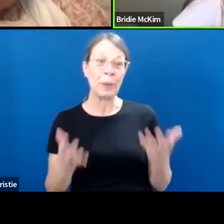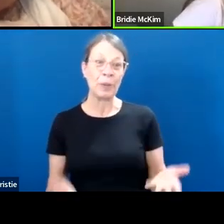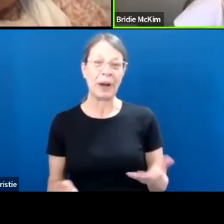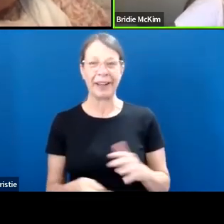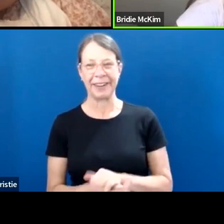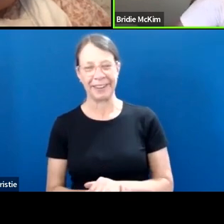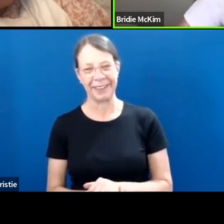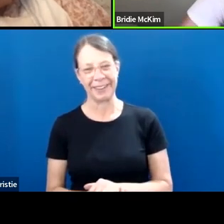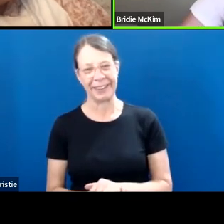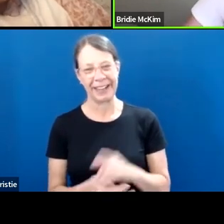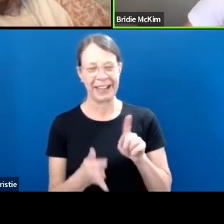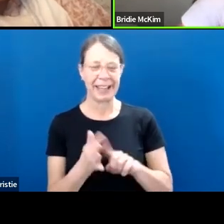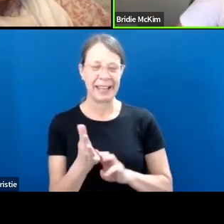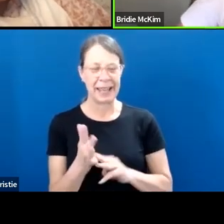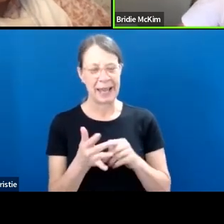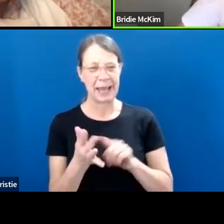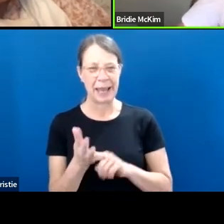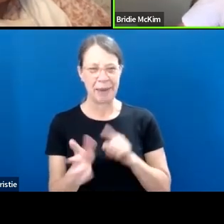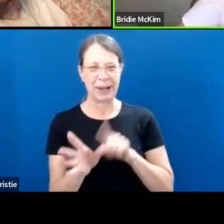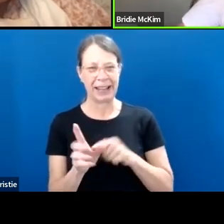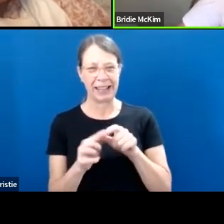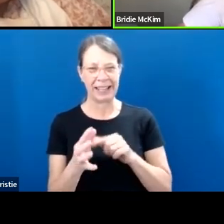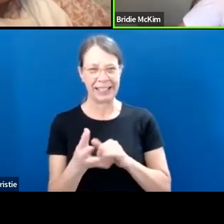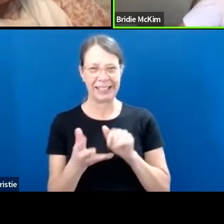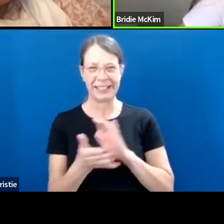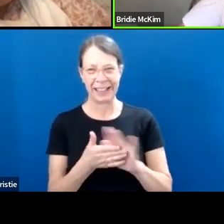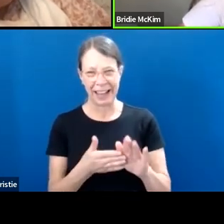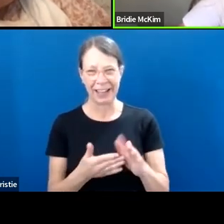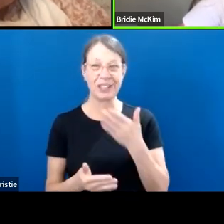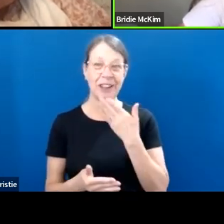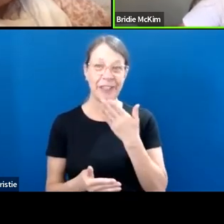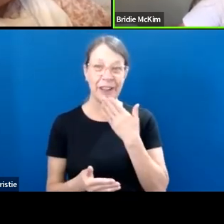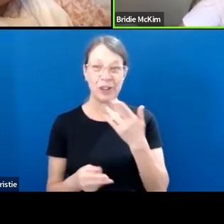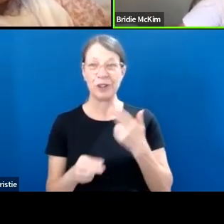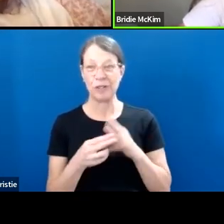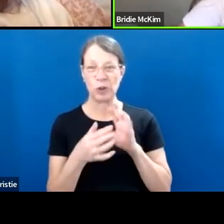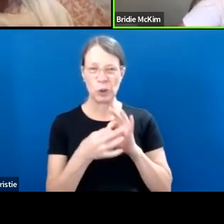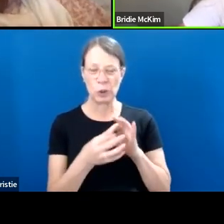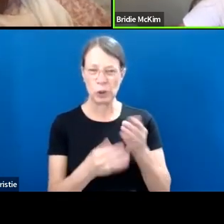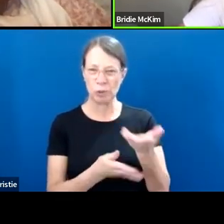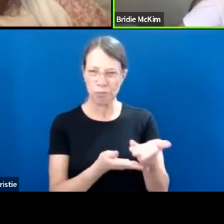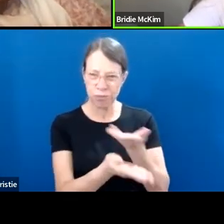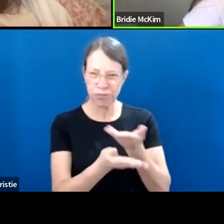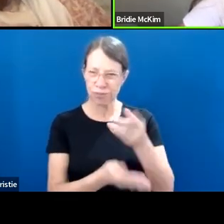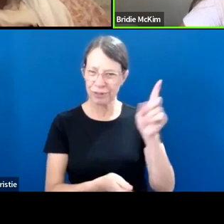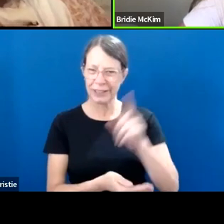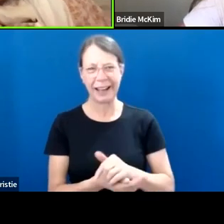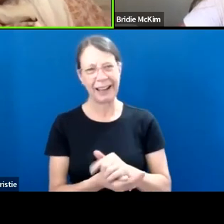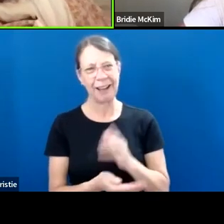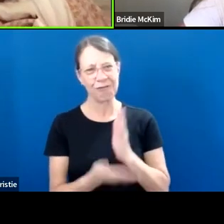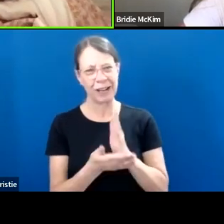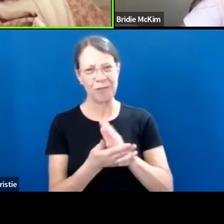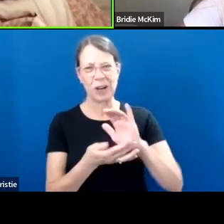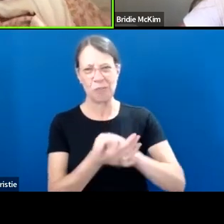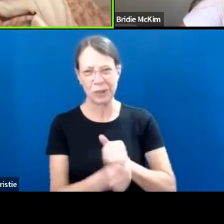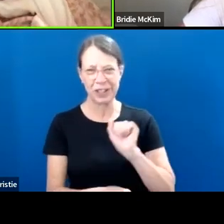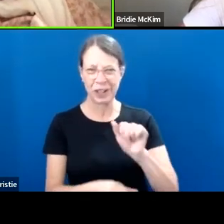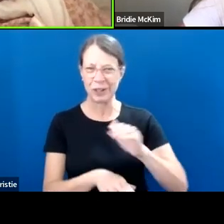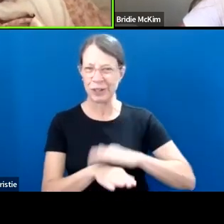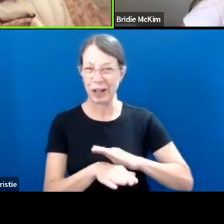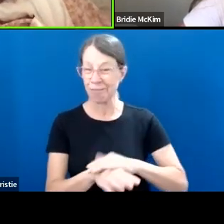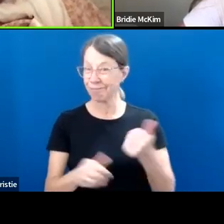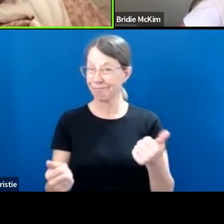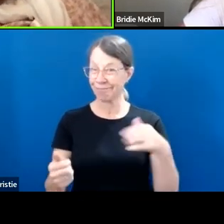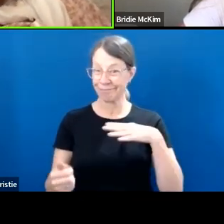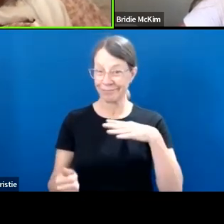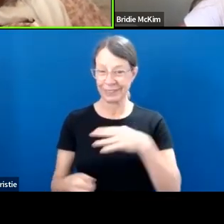so much for joining me today and us today. I really appreciate your time. No, that's okay. Did we